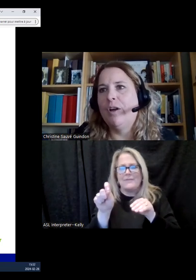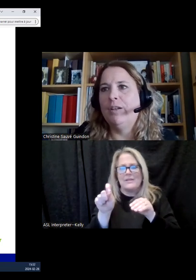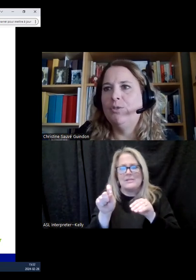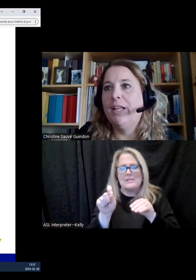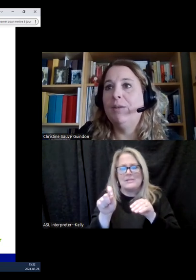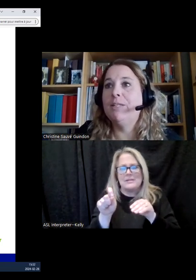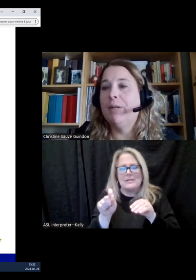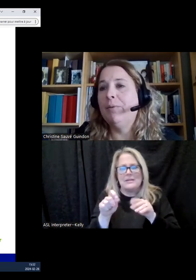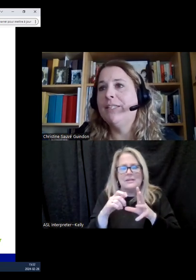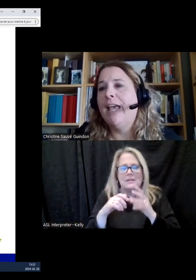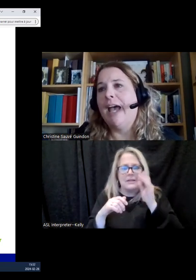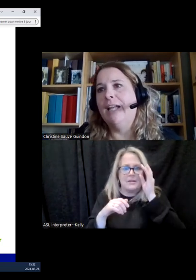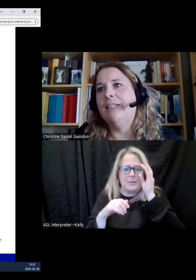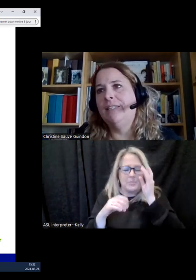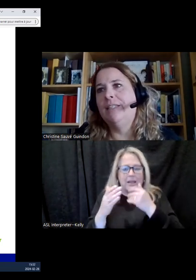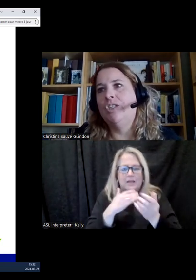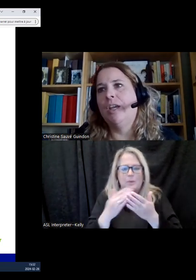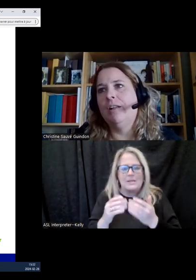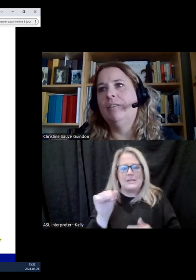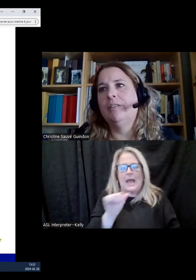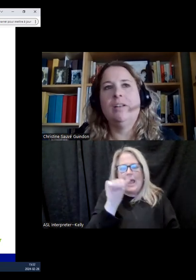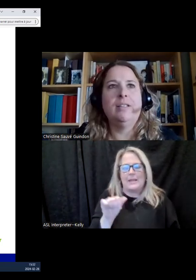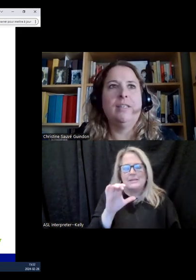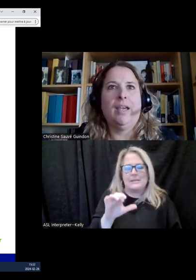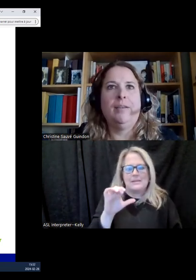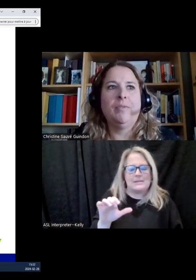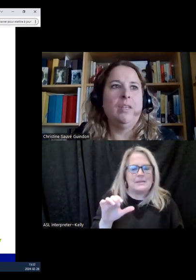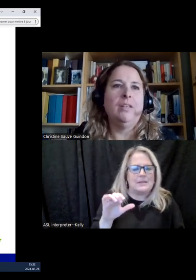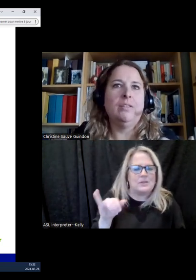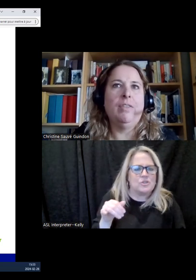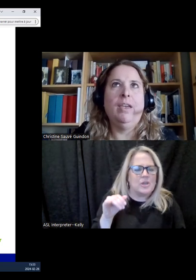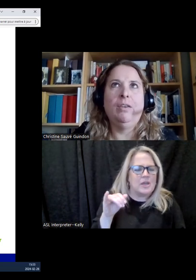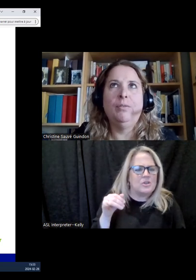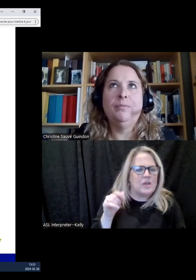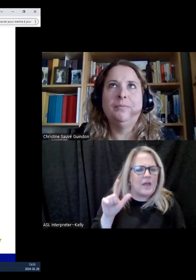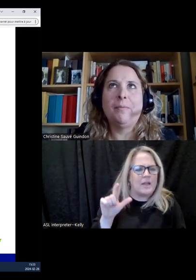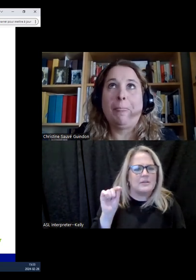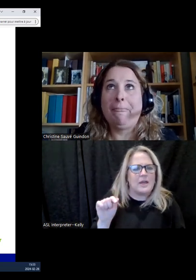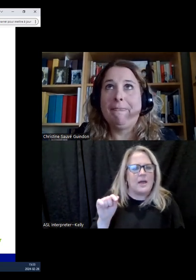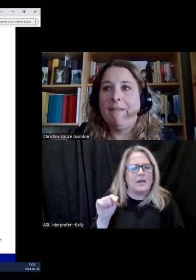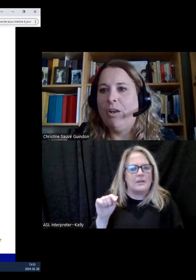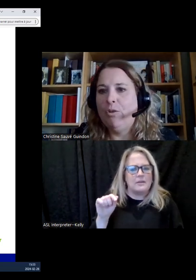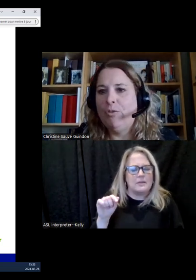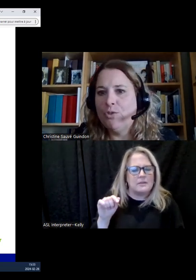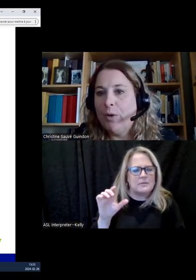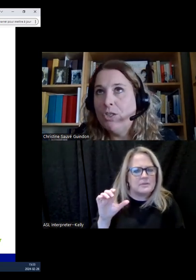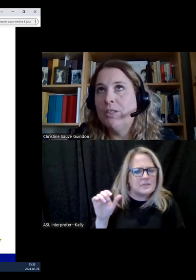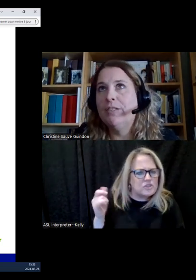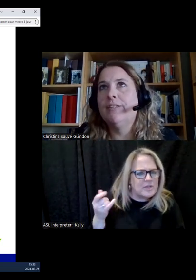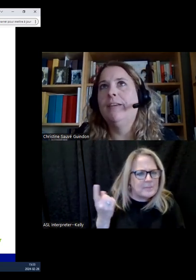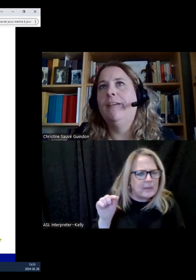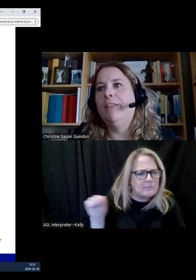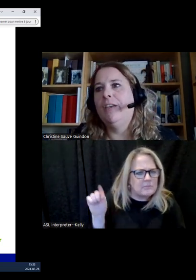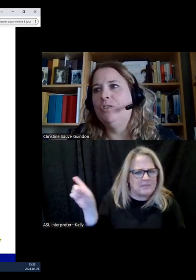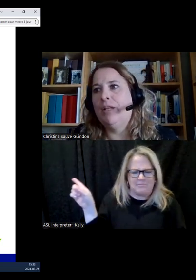don't know how to do it anyways, but anyways, at ccjl.ca. So thank you. I don't know if there's